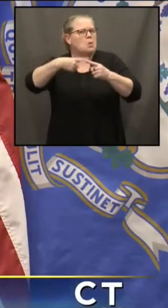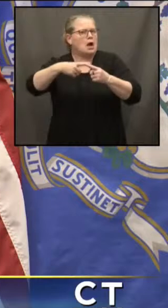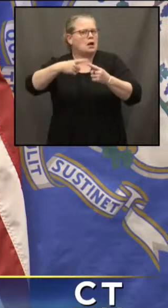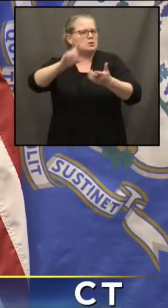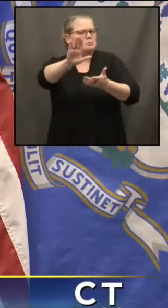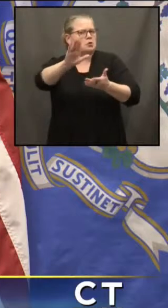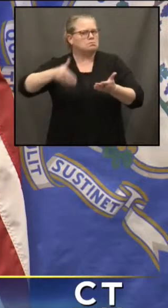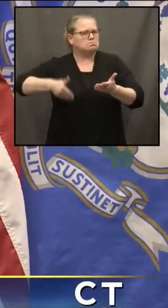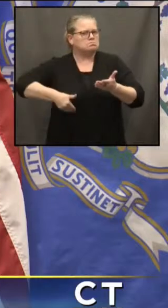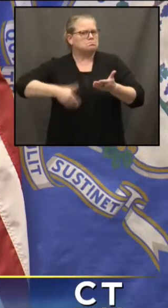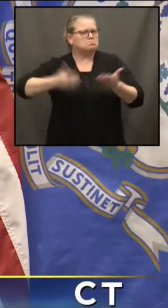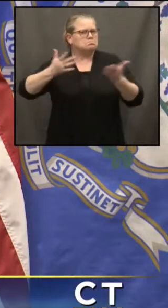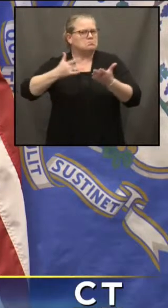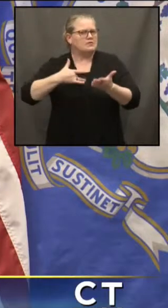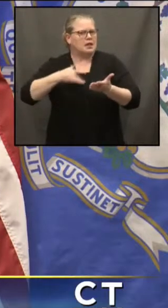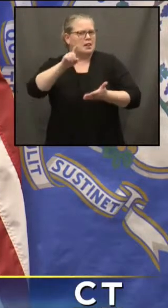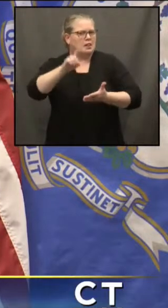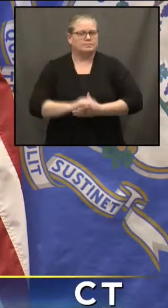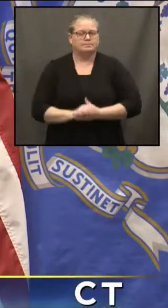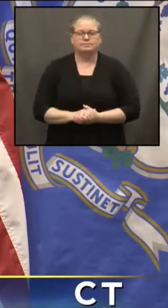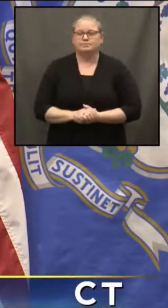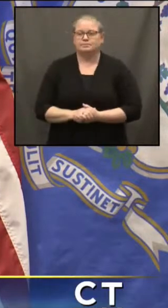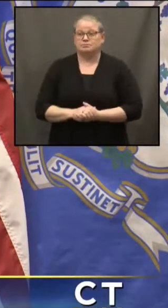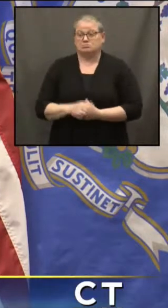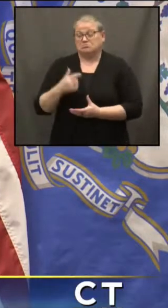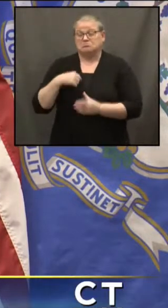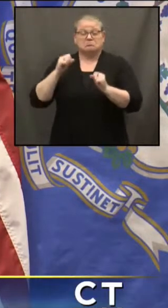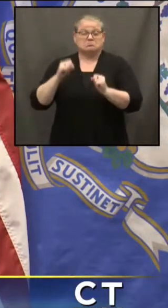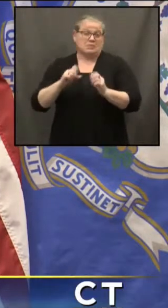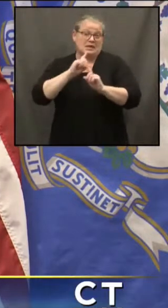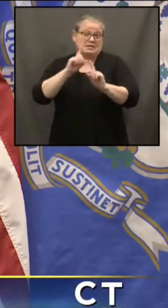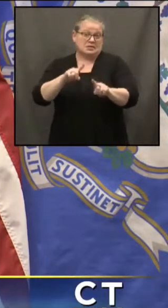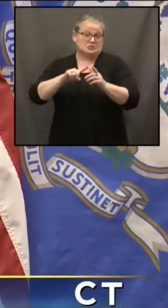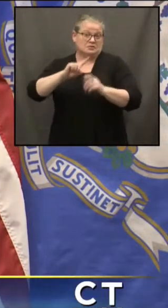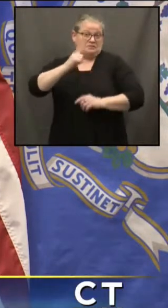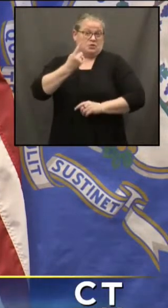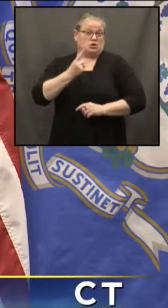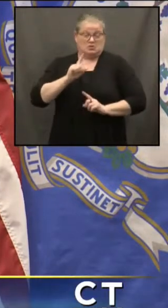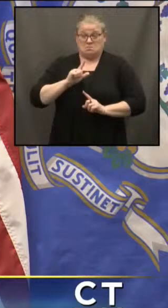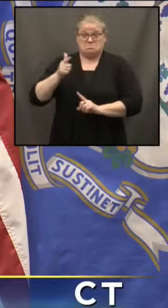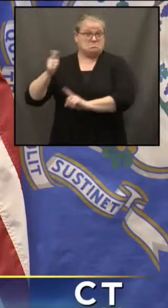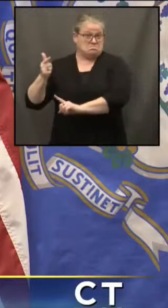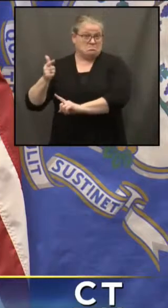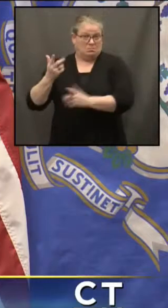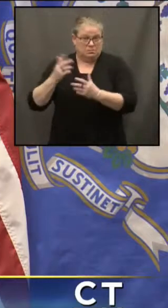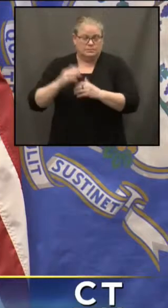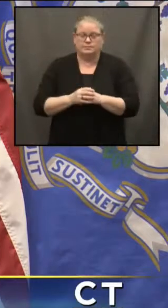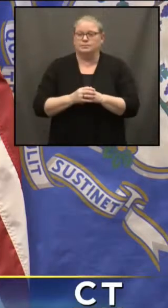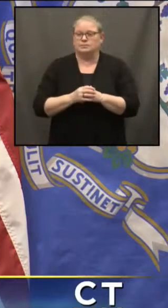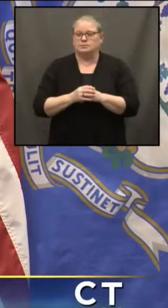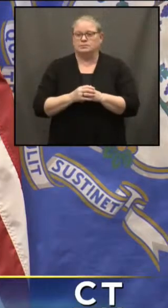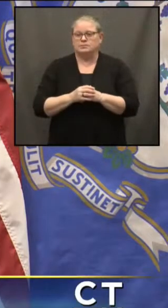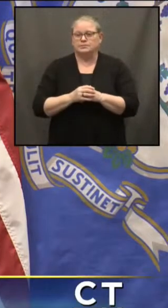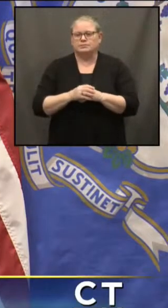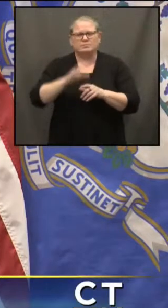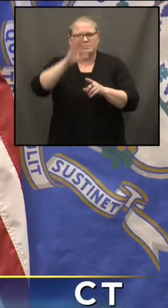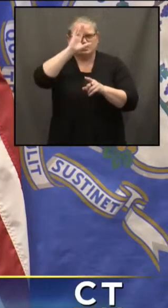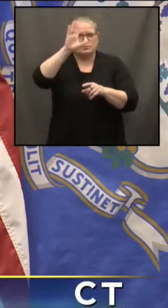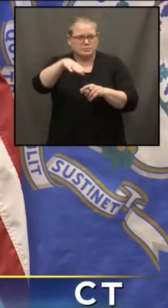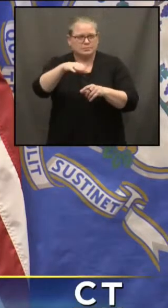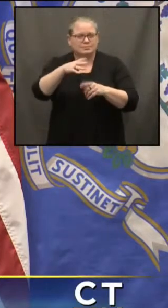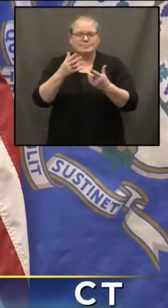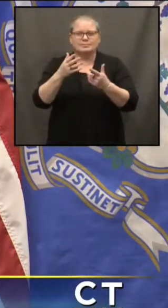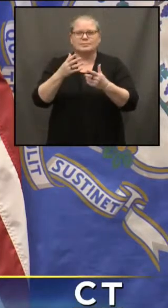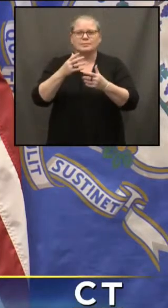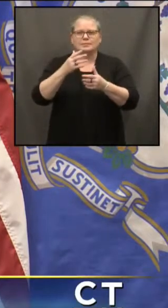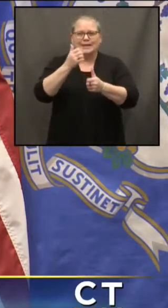some ideas. As you know, in each of these stages, we've always tried to work with encouragement and